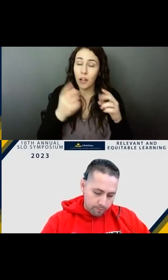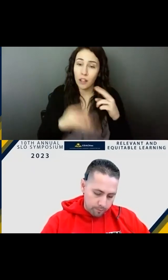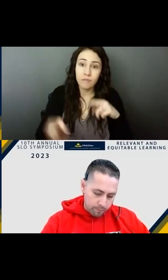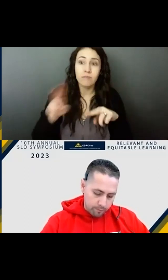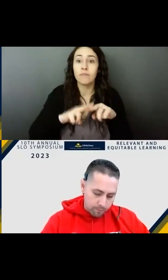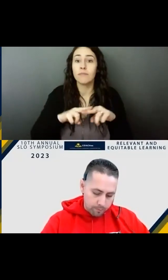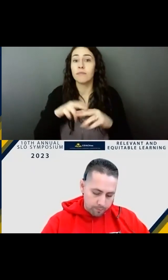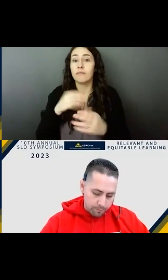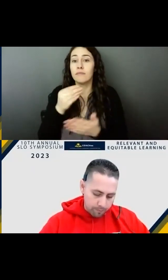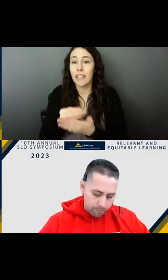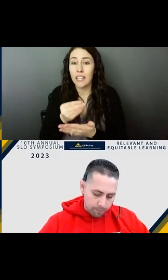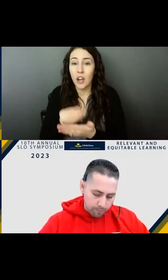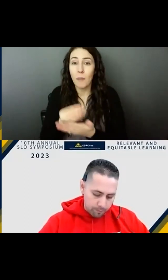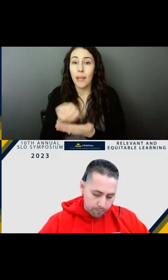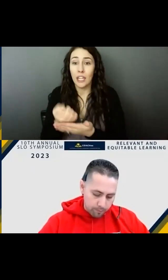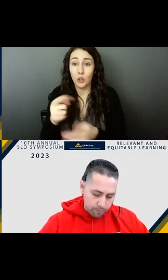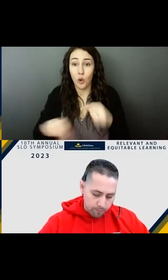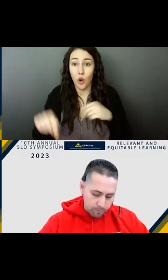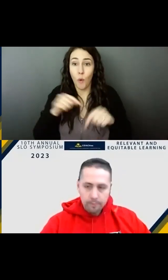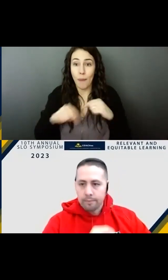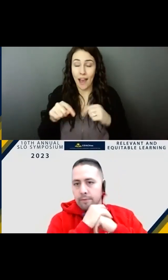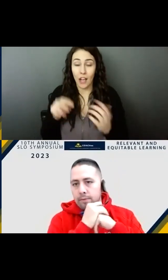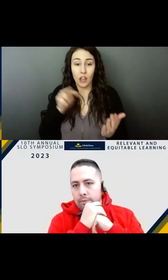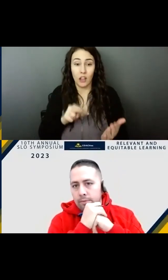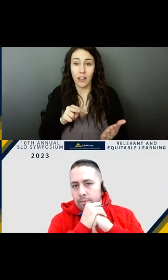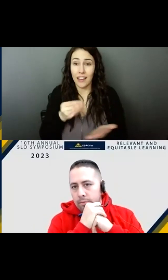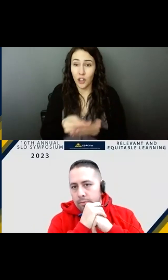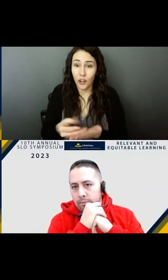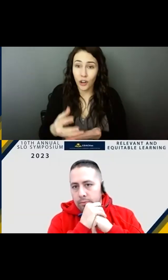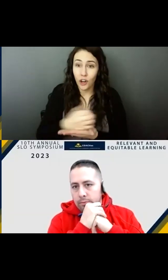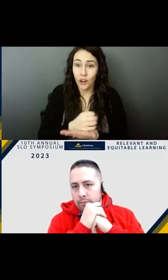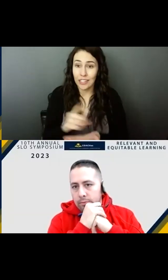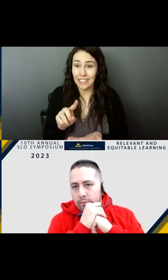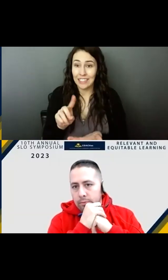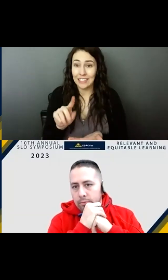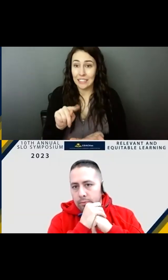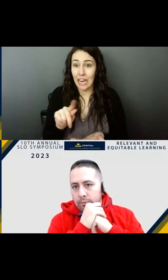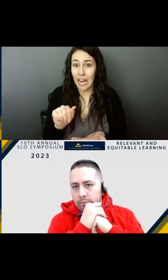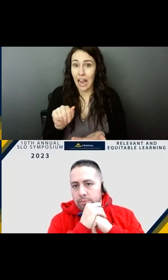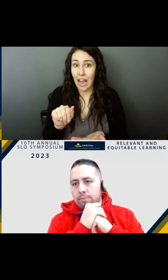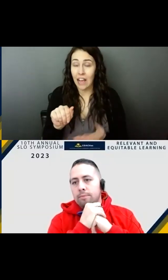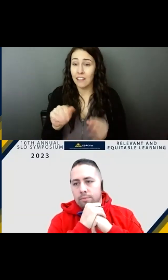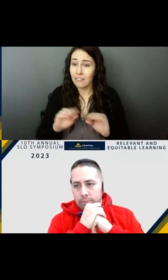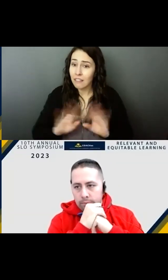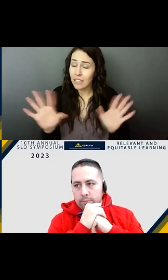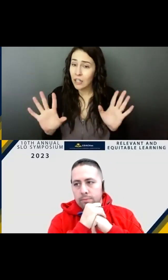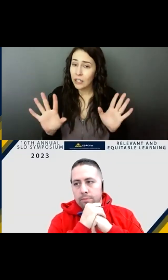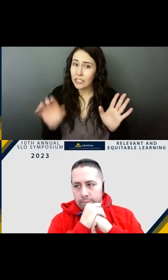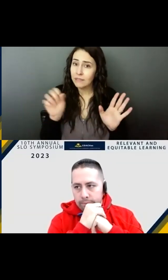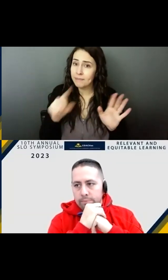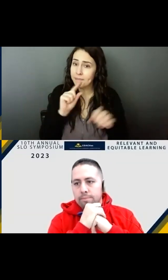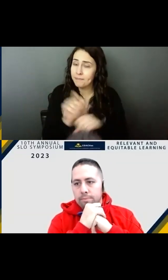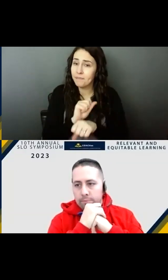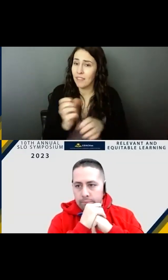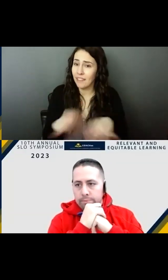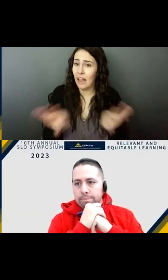look at earnings data, it's really clear that it is valuable. Because